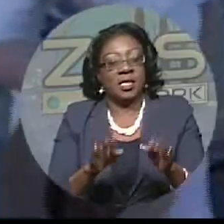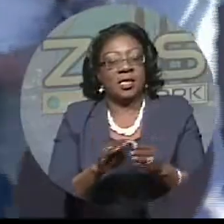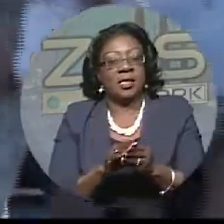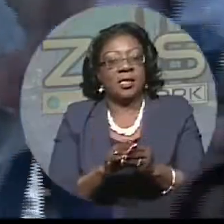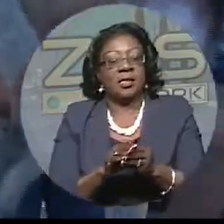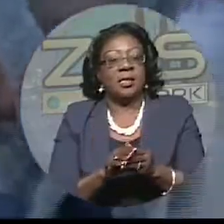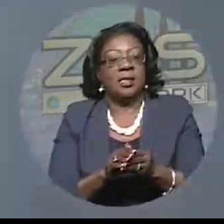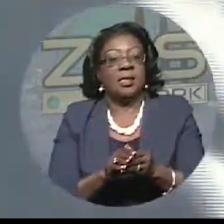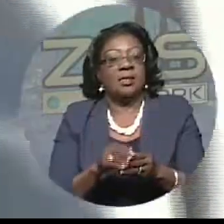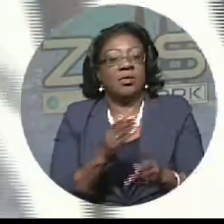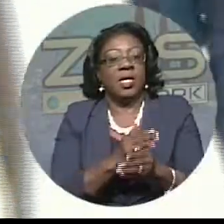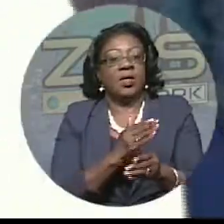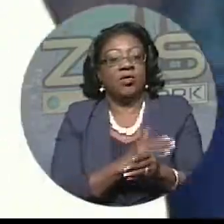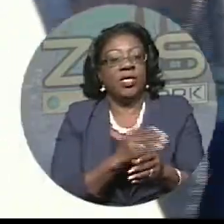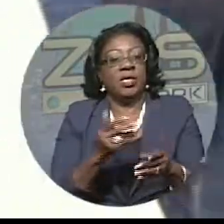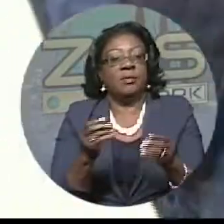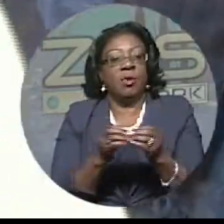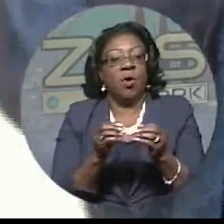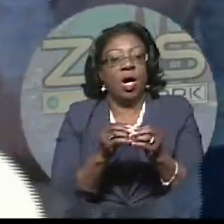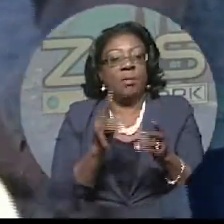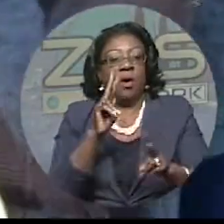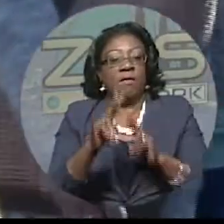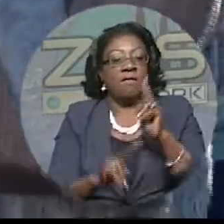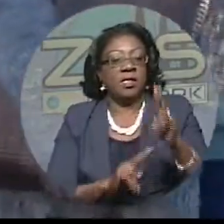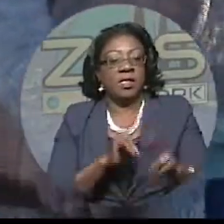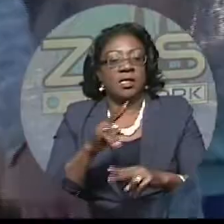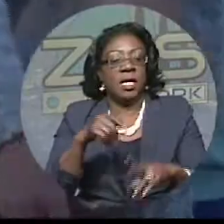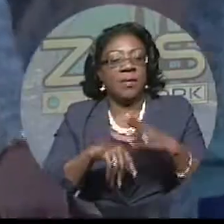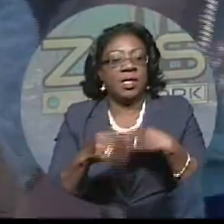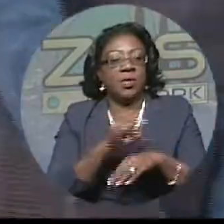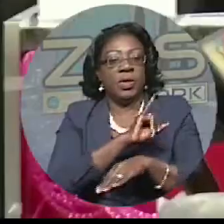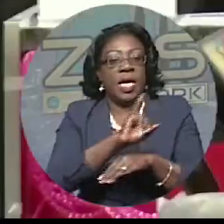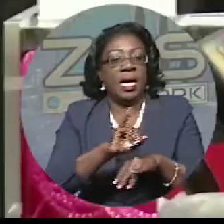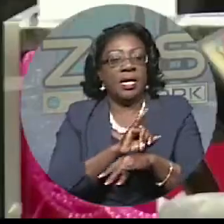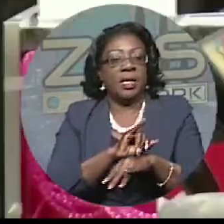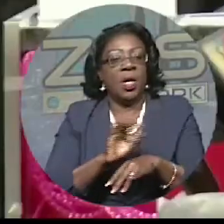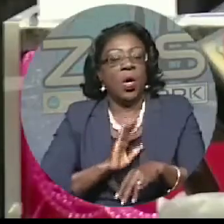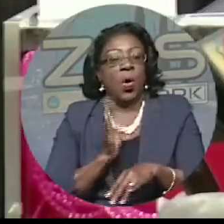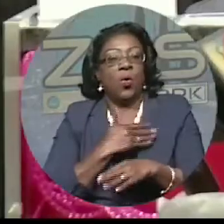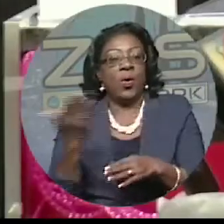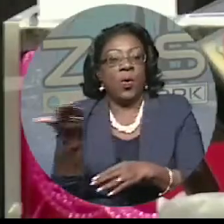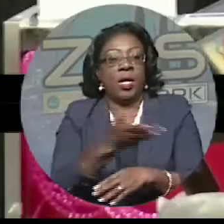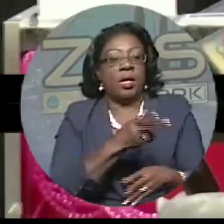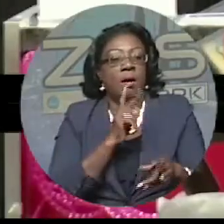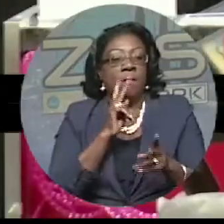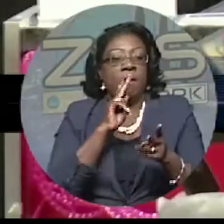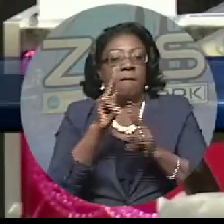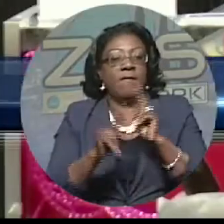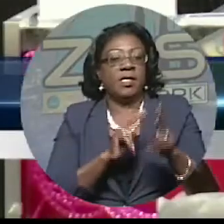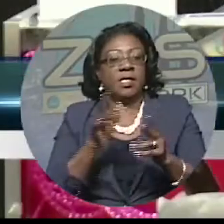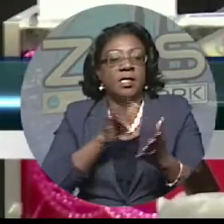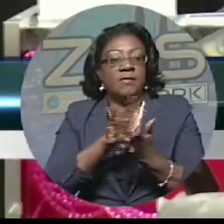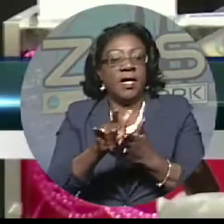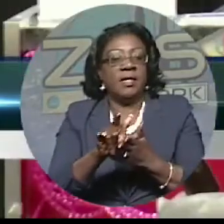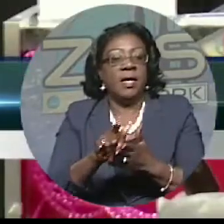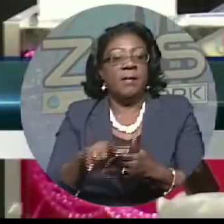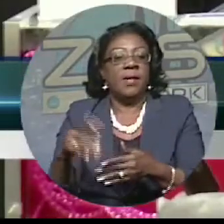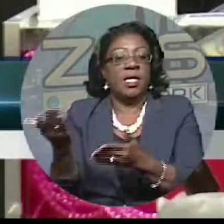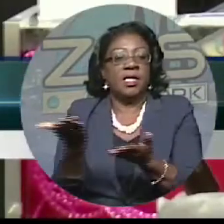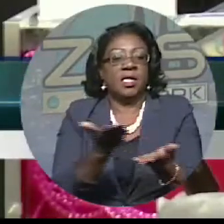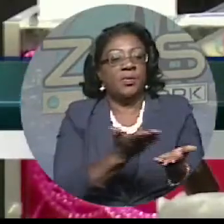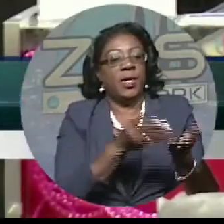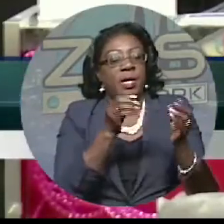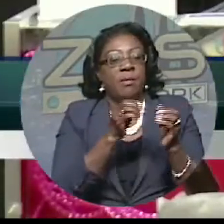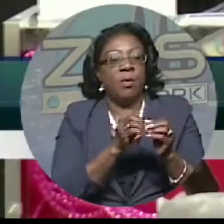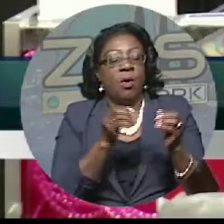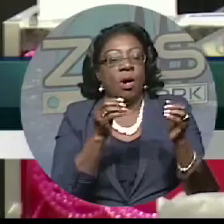towards increasing visitor arrivals. We welcome this new flight because it provides our visitors with more access to the